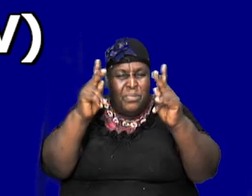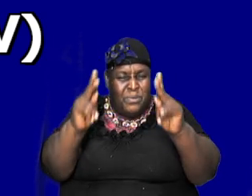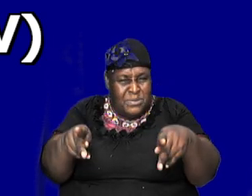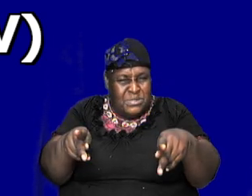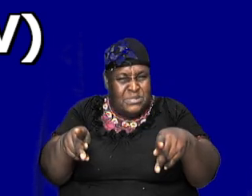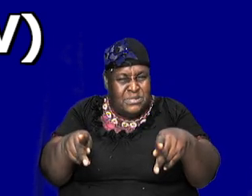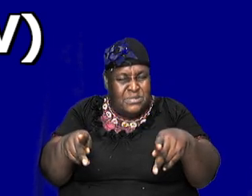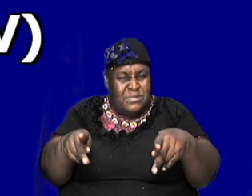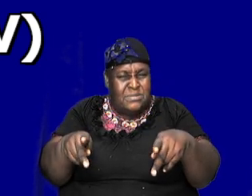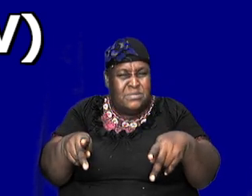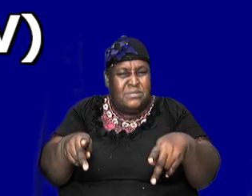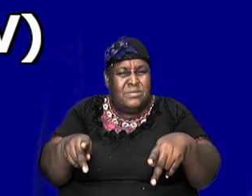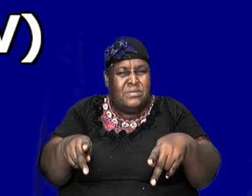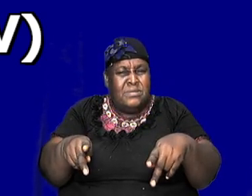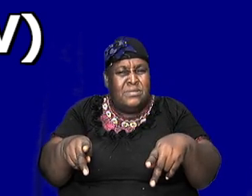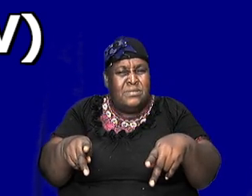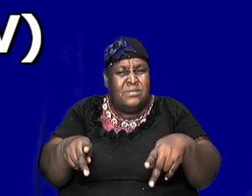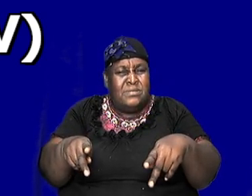You know,